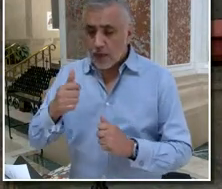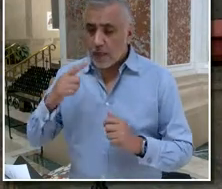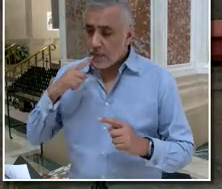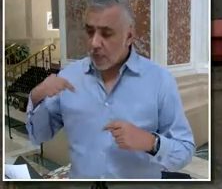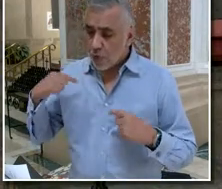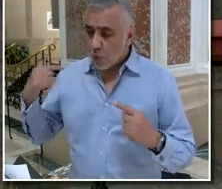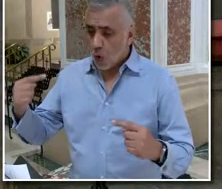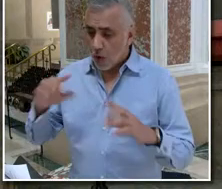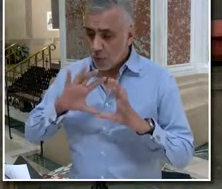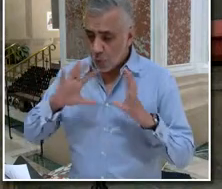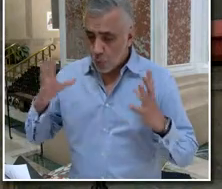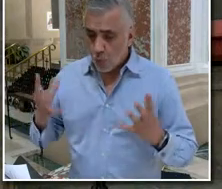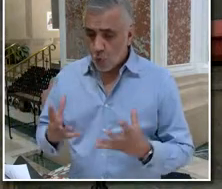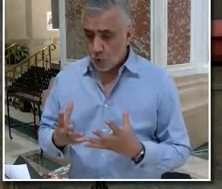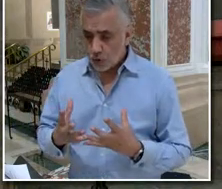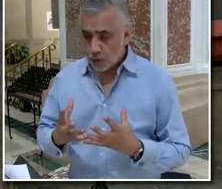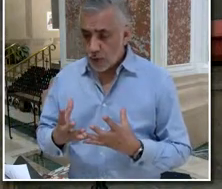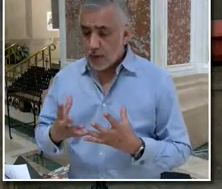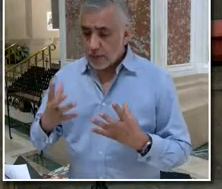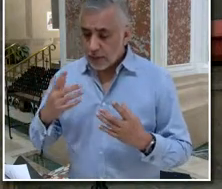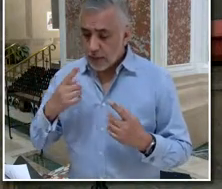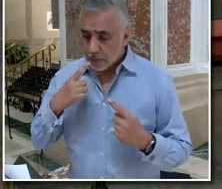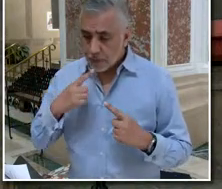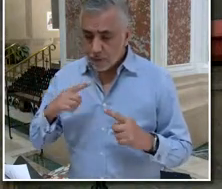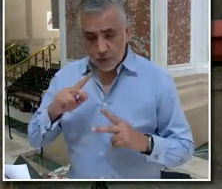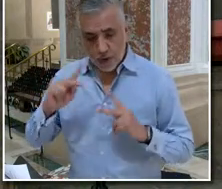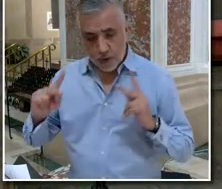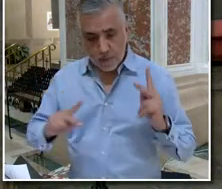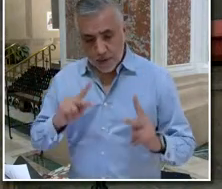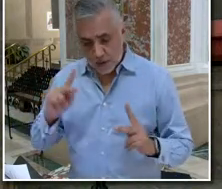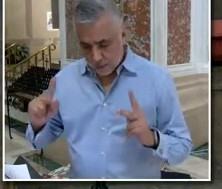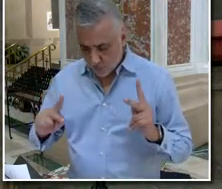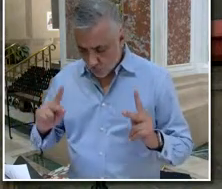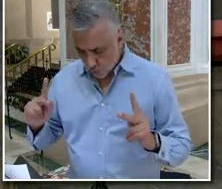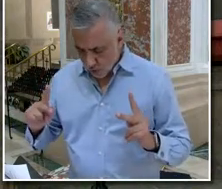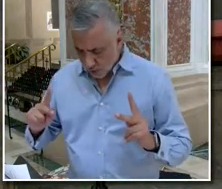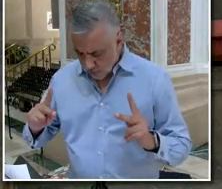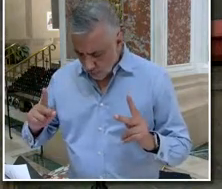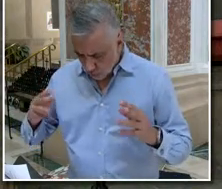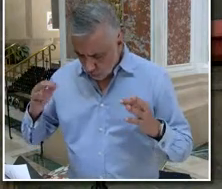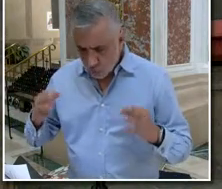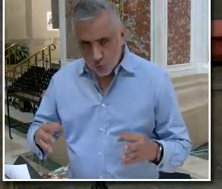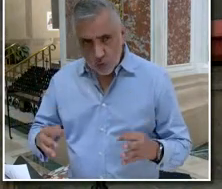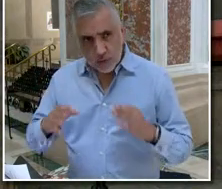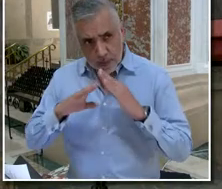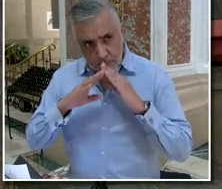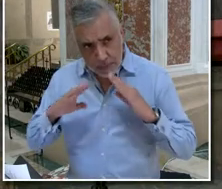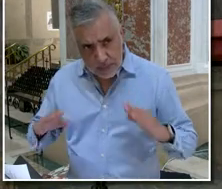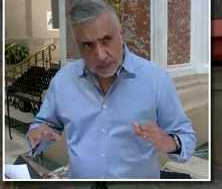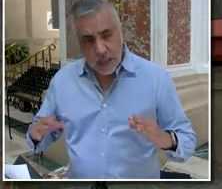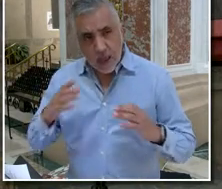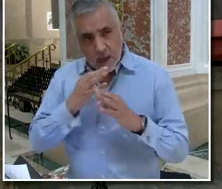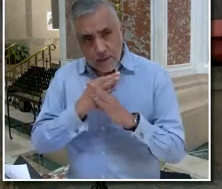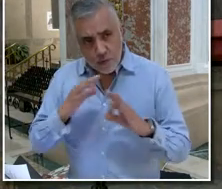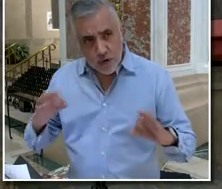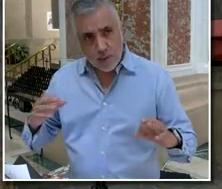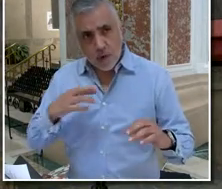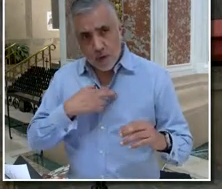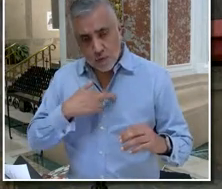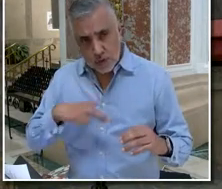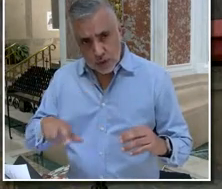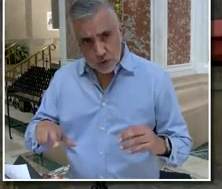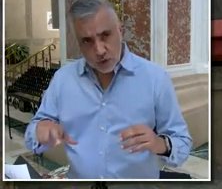the whole world, the prosperity of peoples, the assurance of peace and freedom of